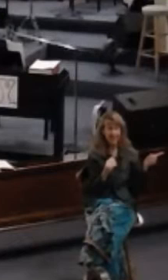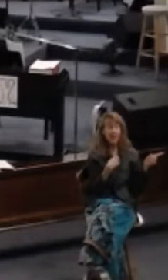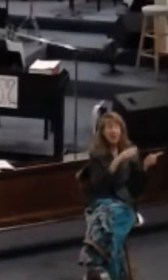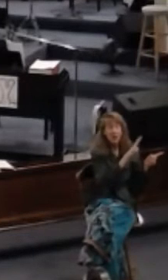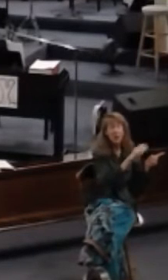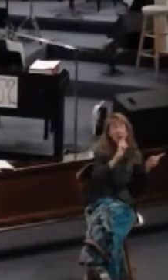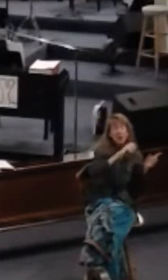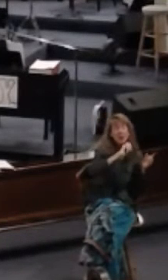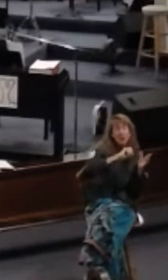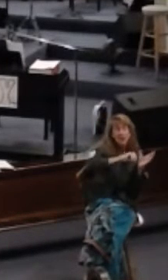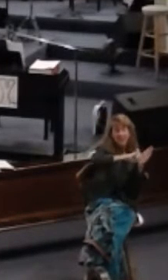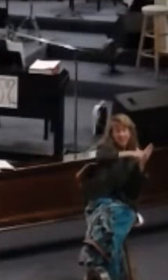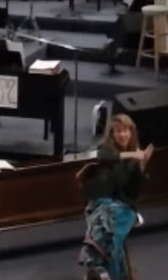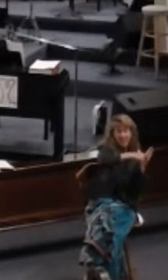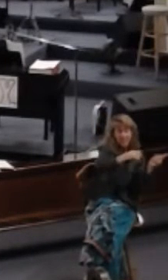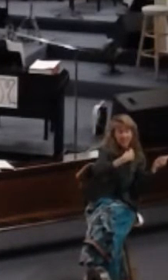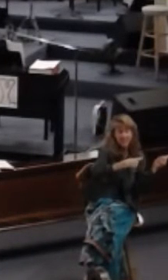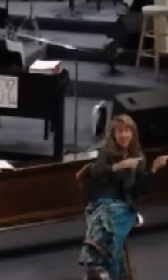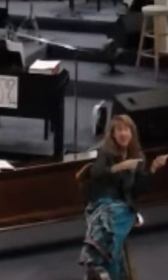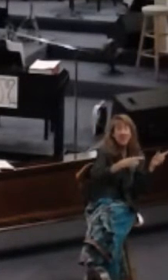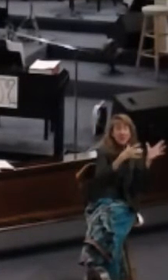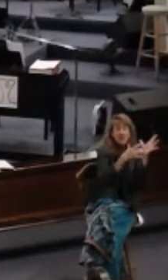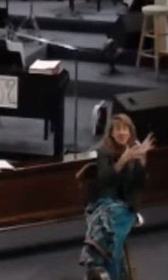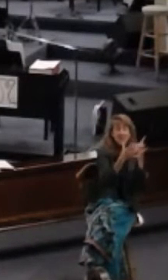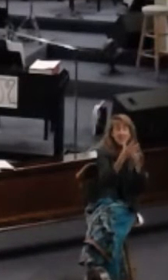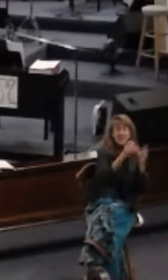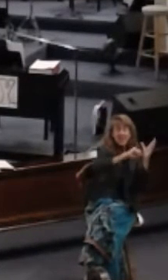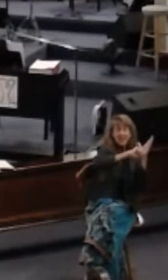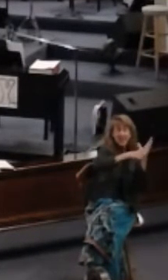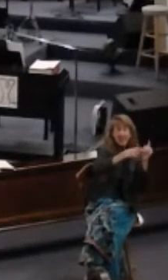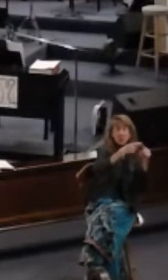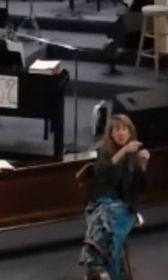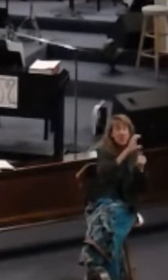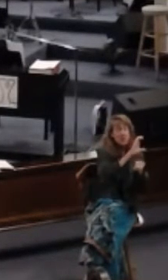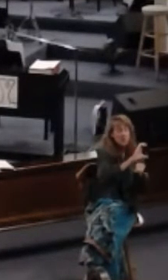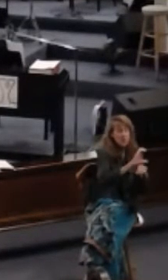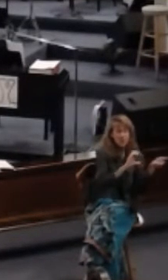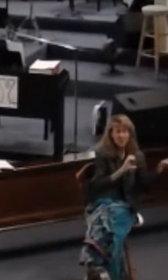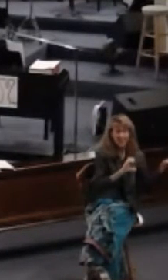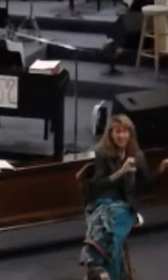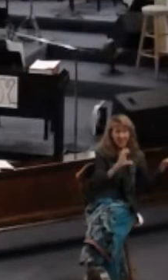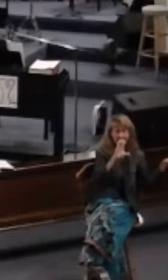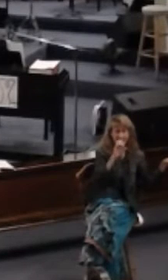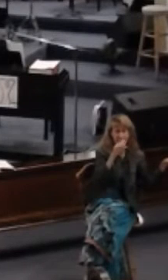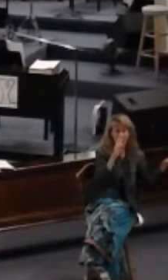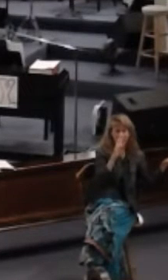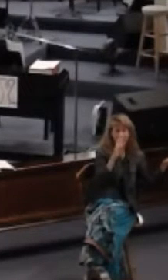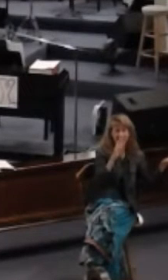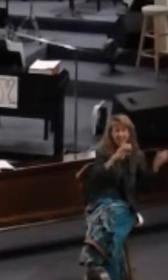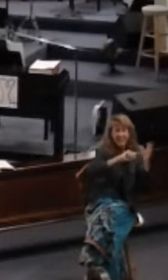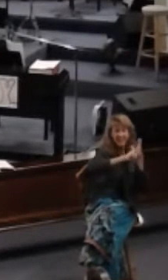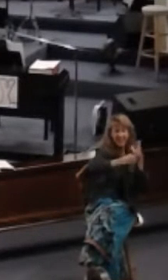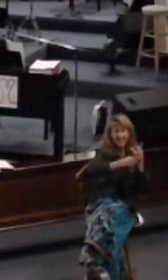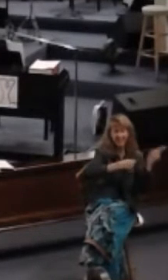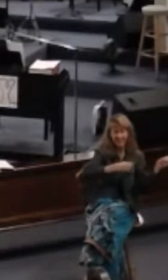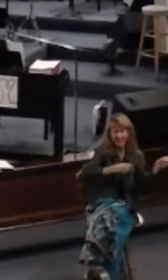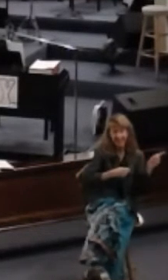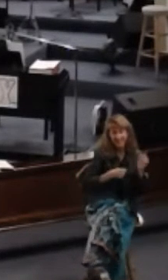church key. It's Jesus' key to the church. But Jesus has a key to church growth. A lot of